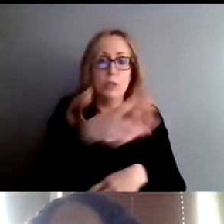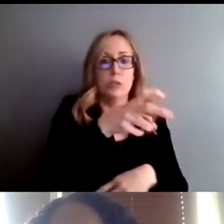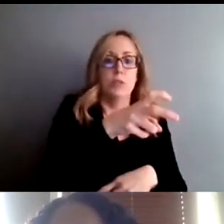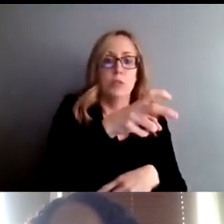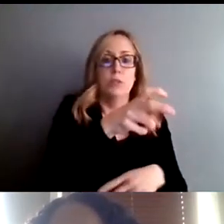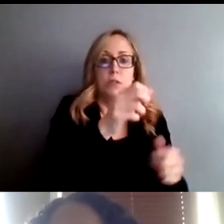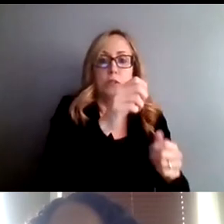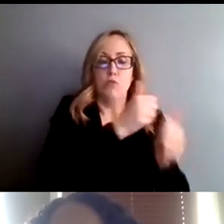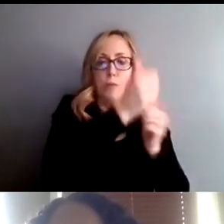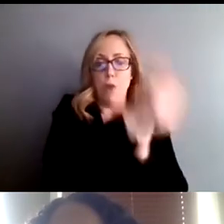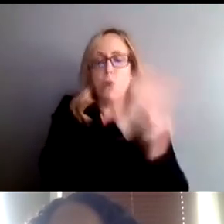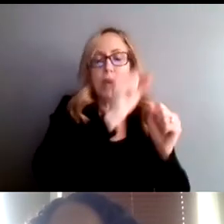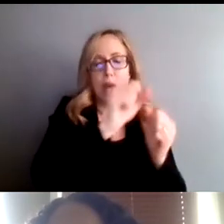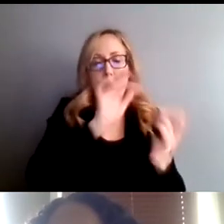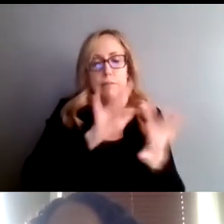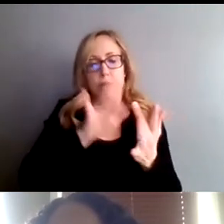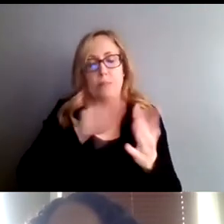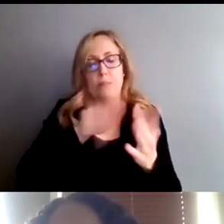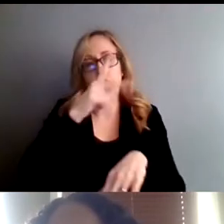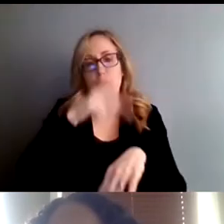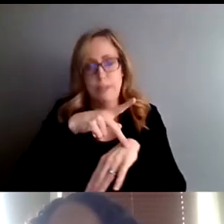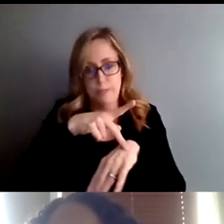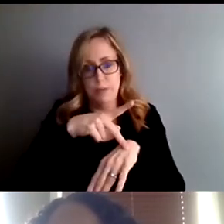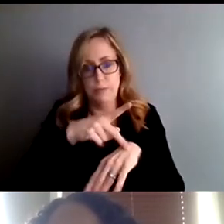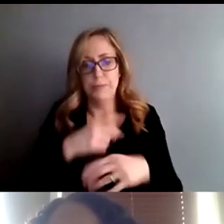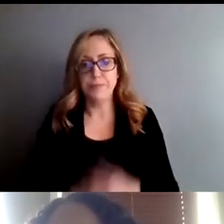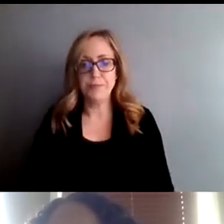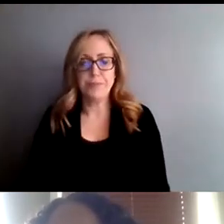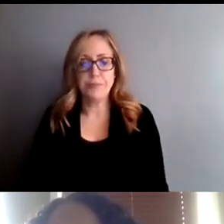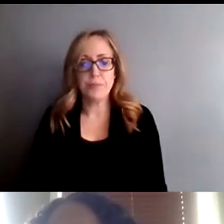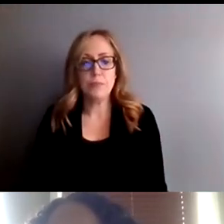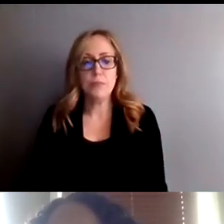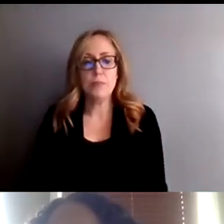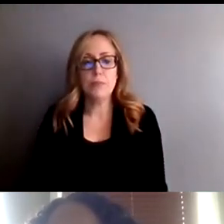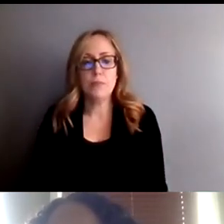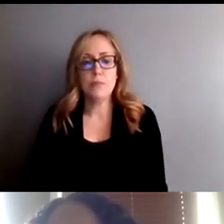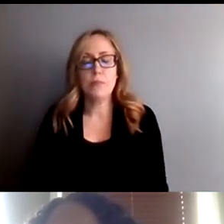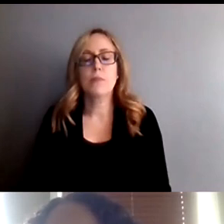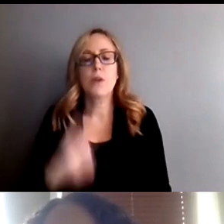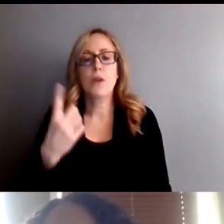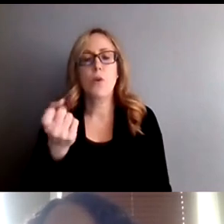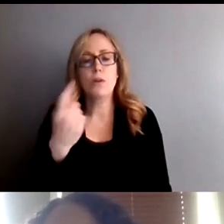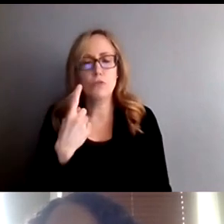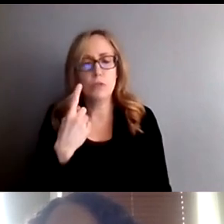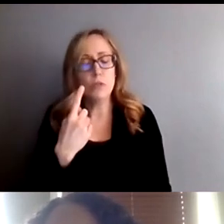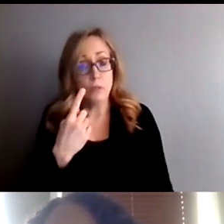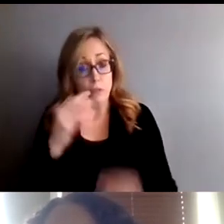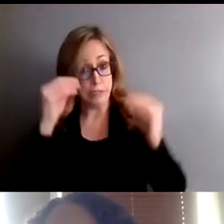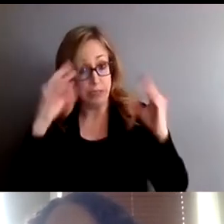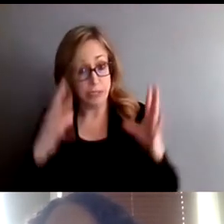that in a way that keeps instruction going in a high quality way. We had a question, will teachers be